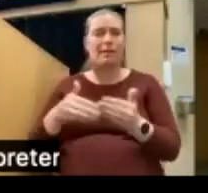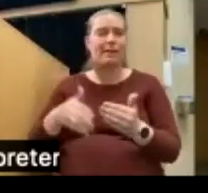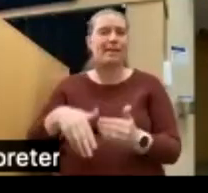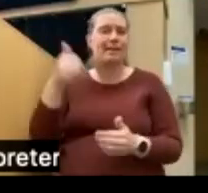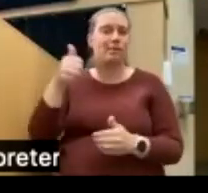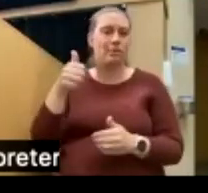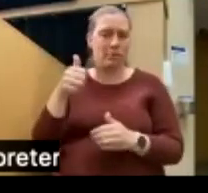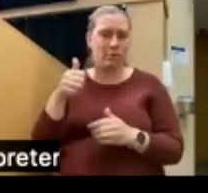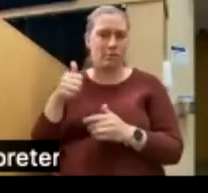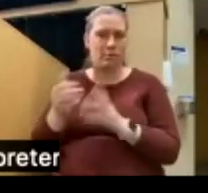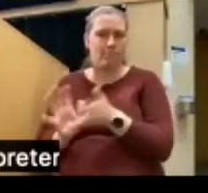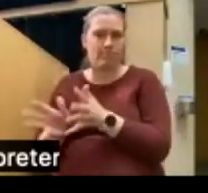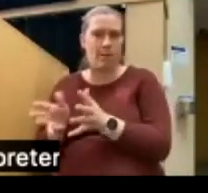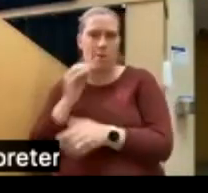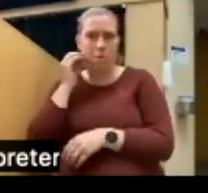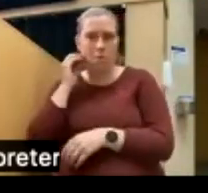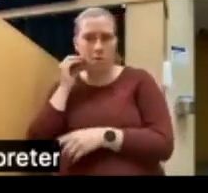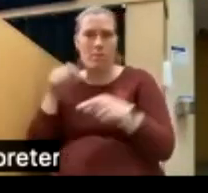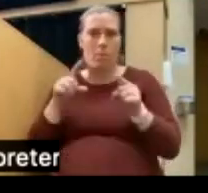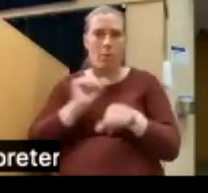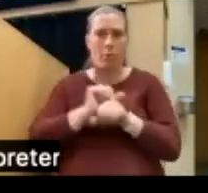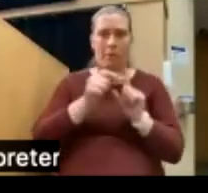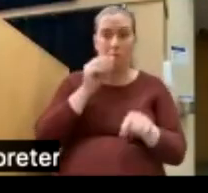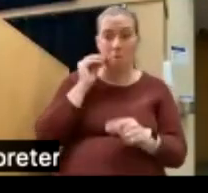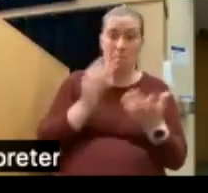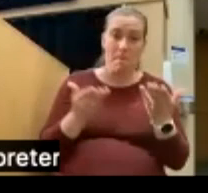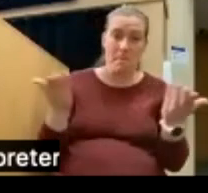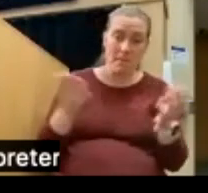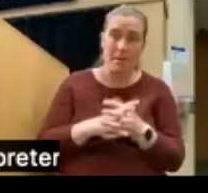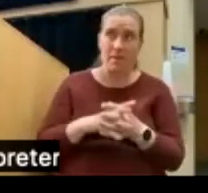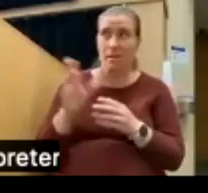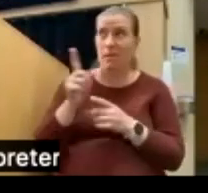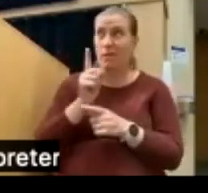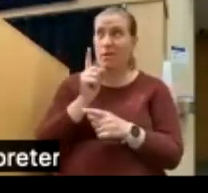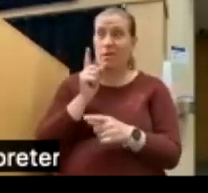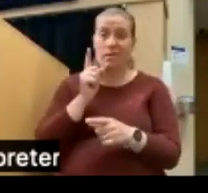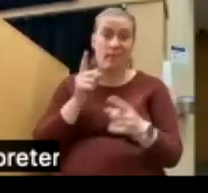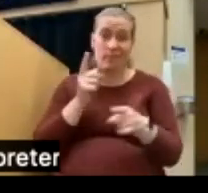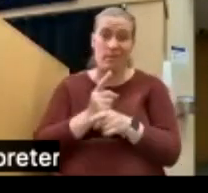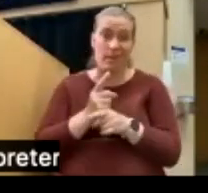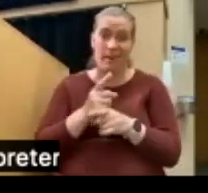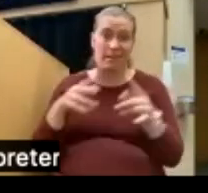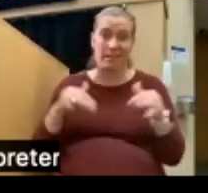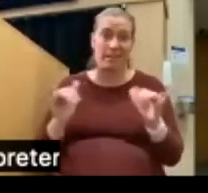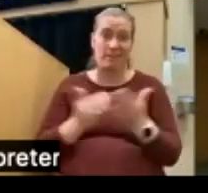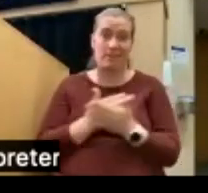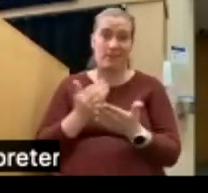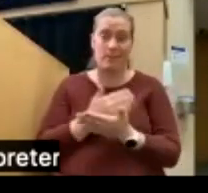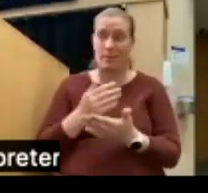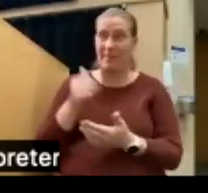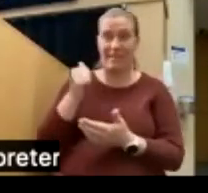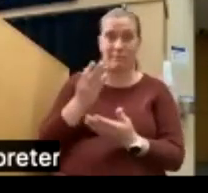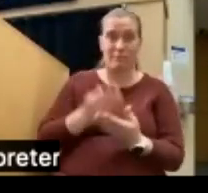some shakeout of how we go forward with this. But I think you're right. It's here to stay, as this talk is proof of, that, you know, half